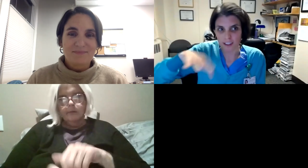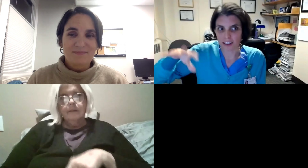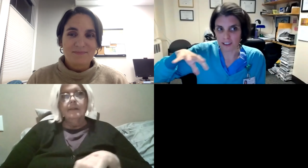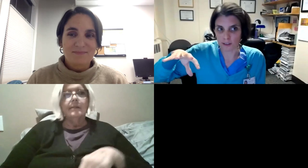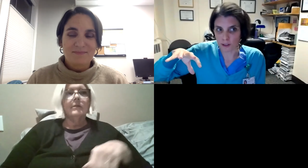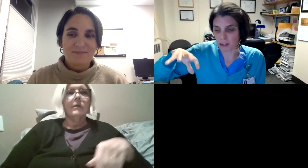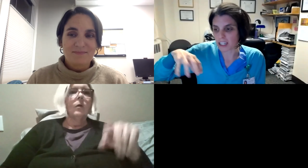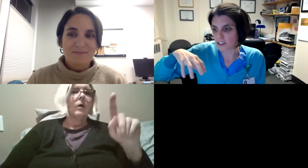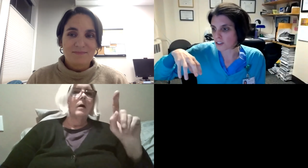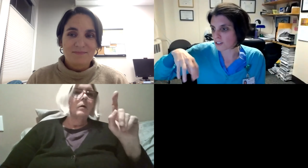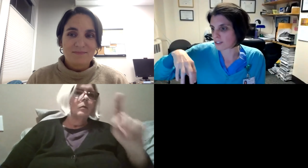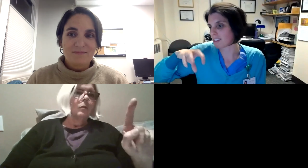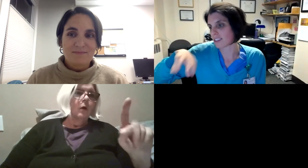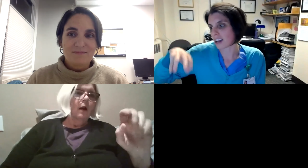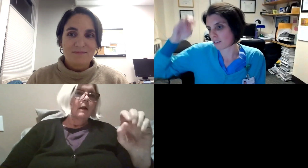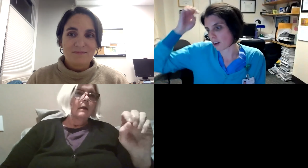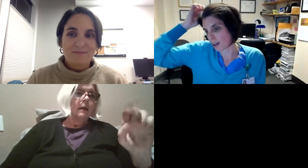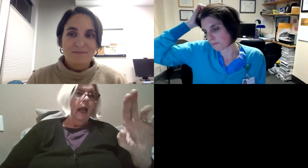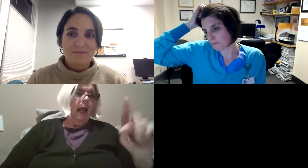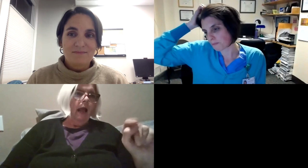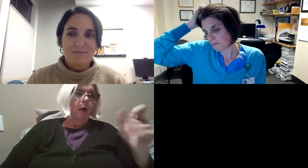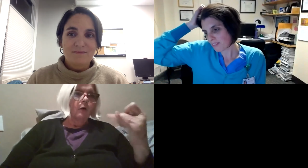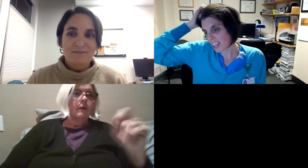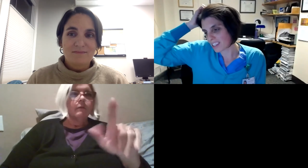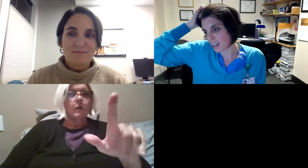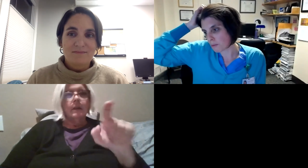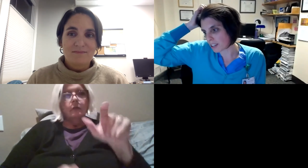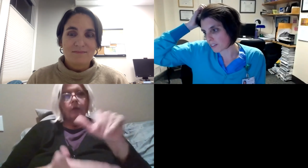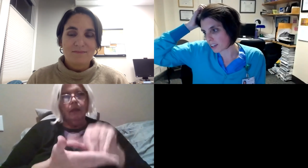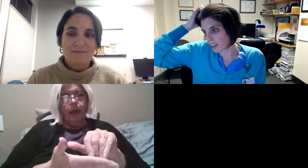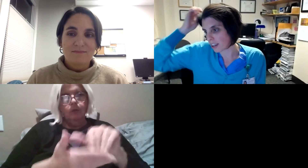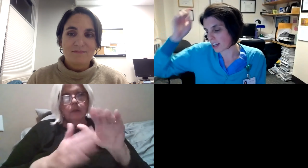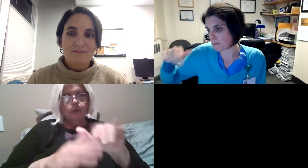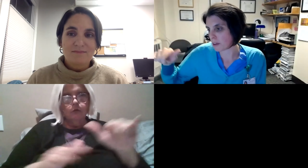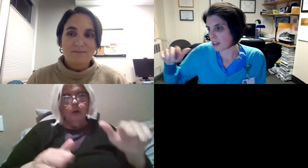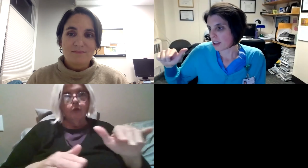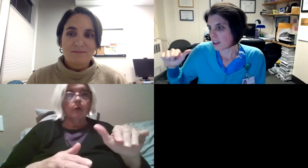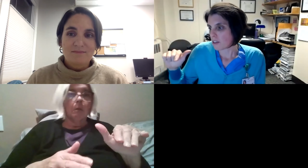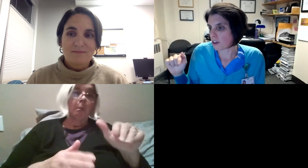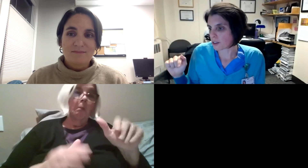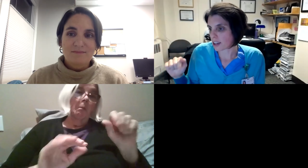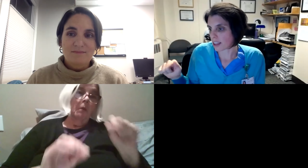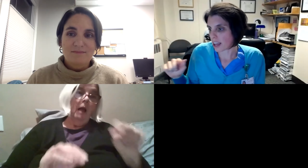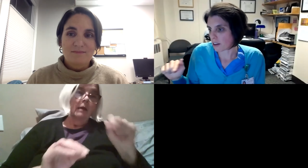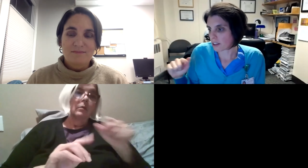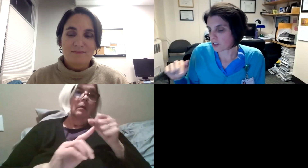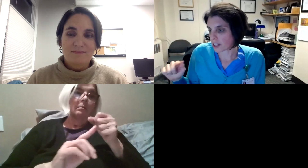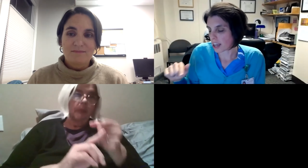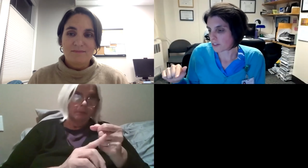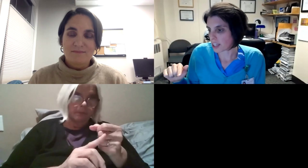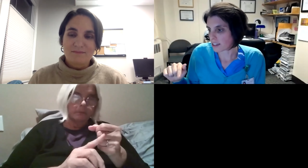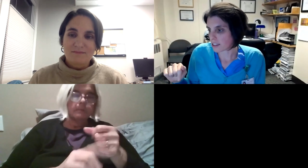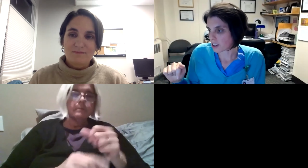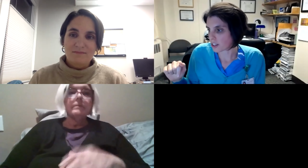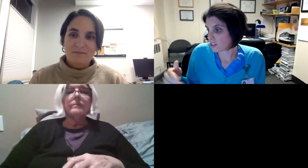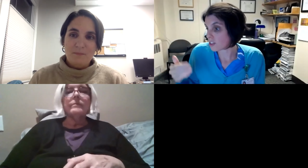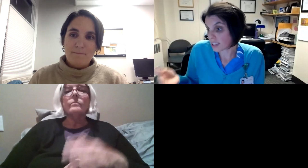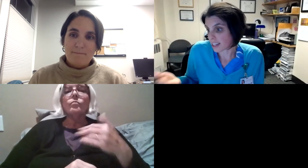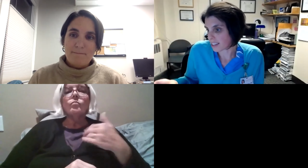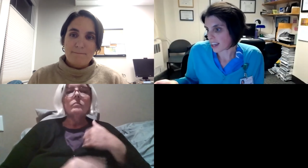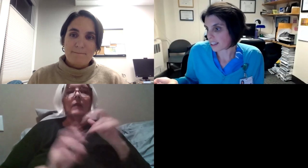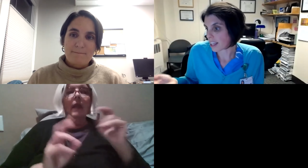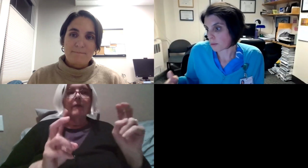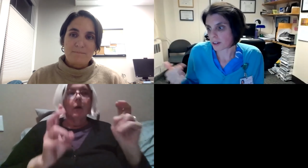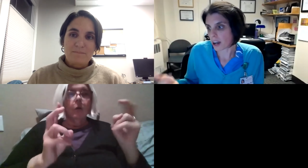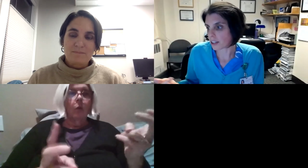rounds in certain social media circles is that one of the folks on the during the FDA discussion